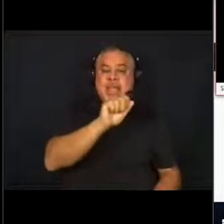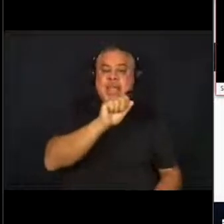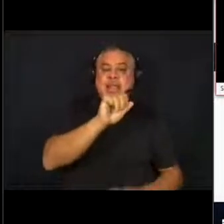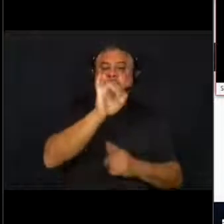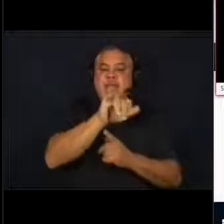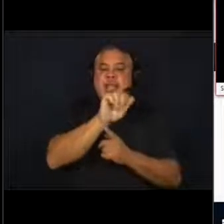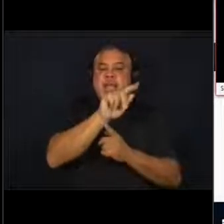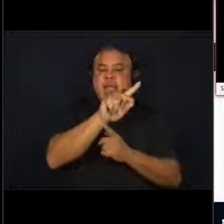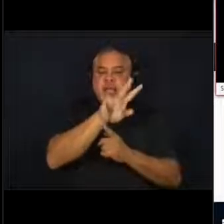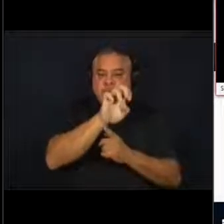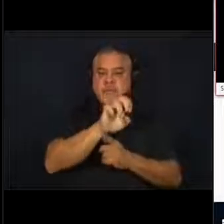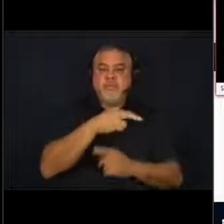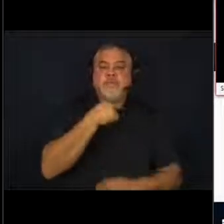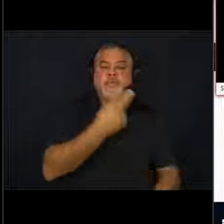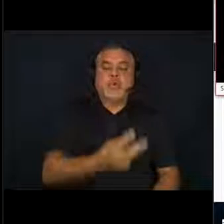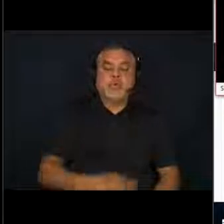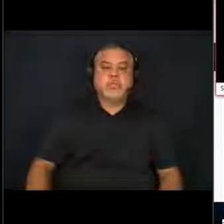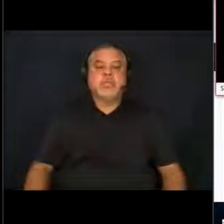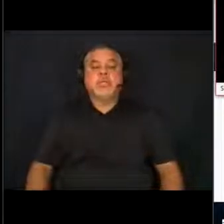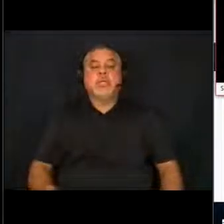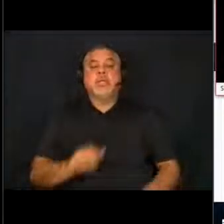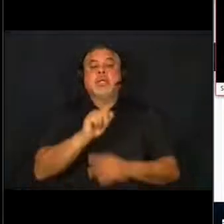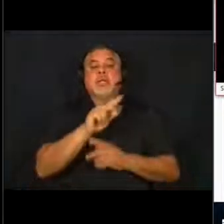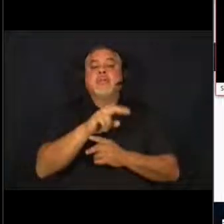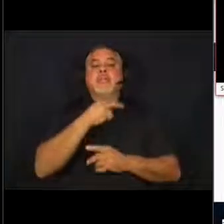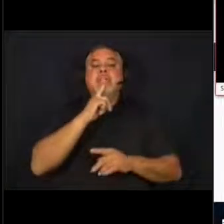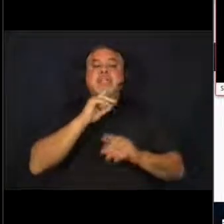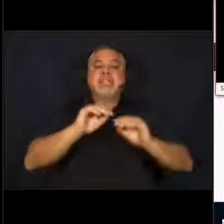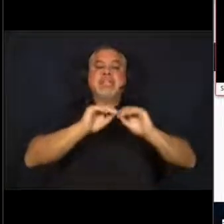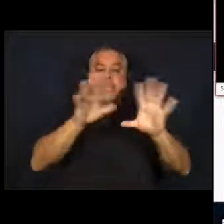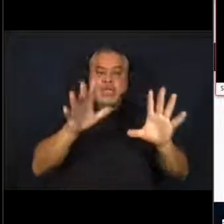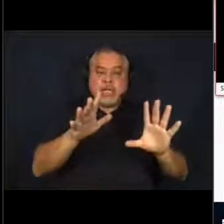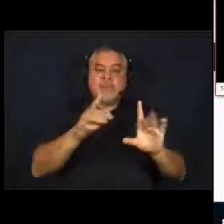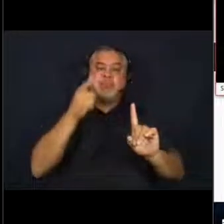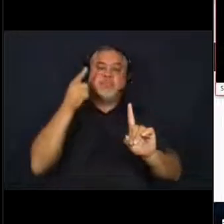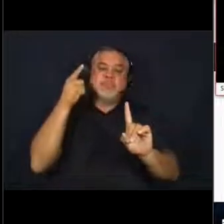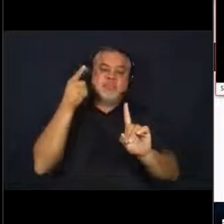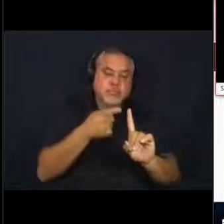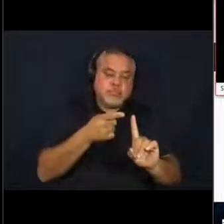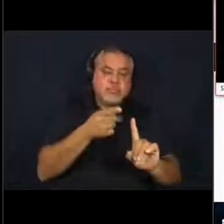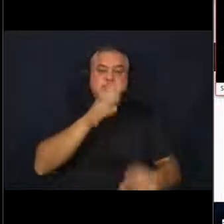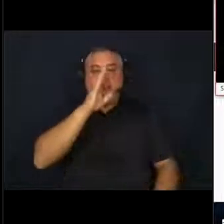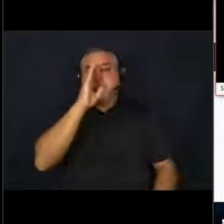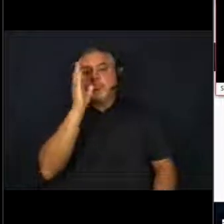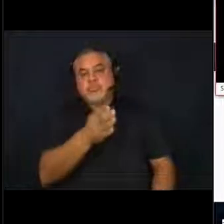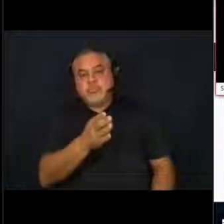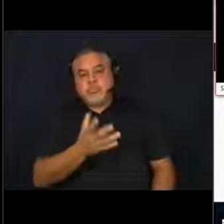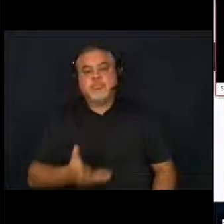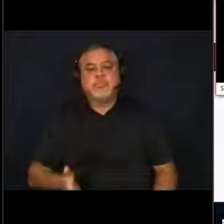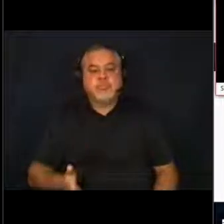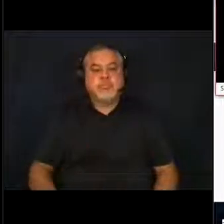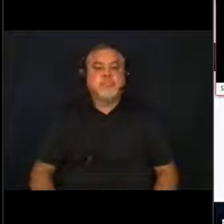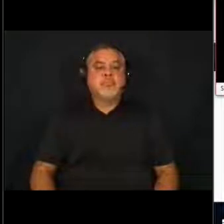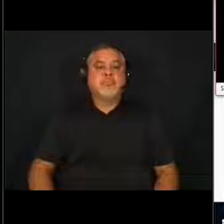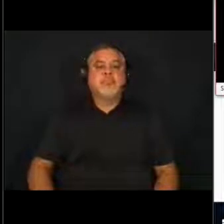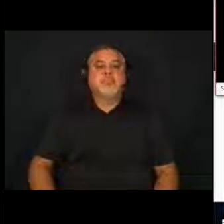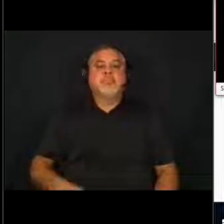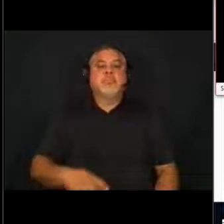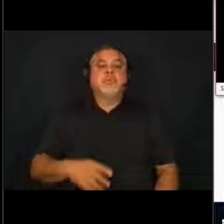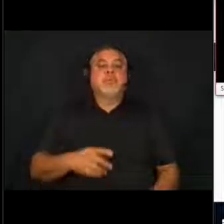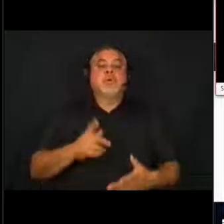voice. Active voice is clear, concise, and direct. So what's the